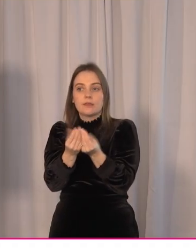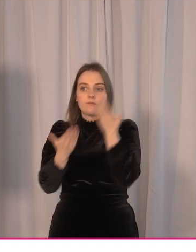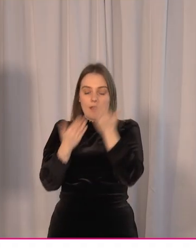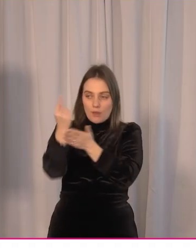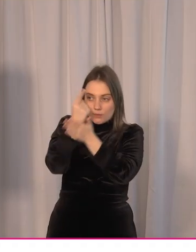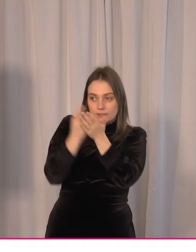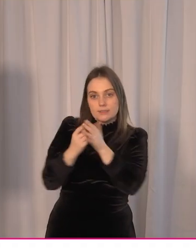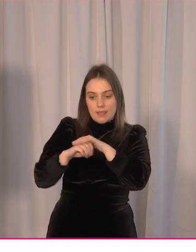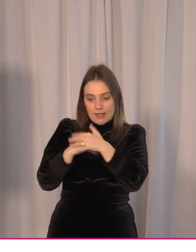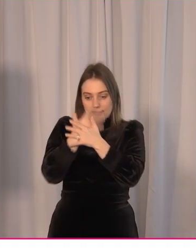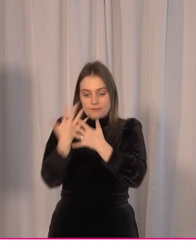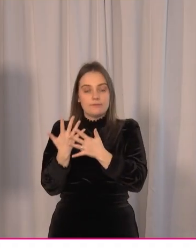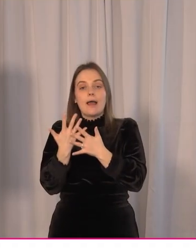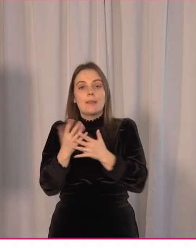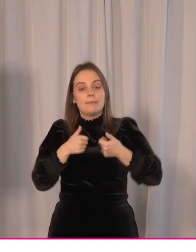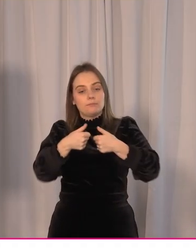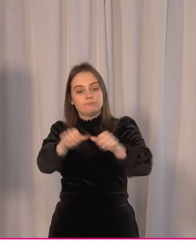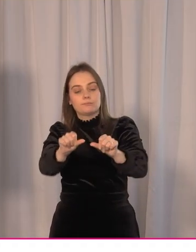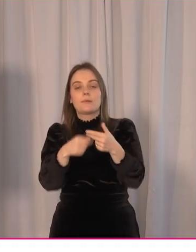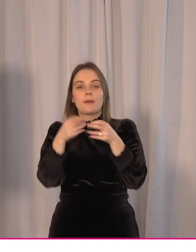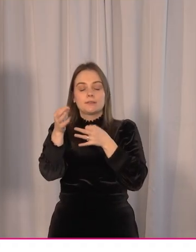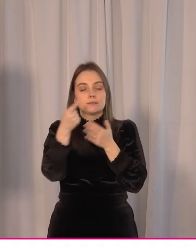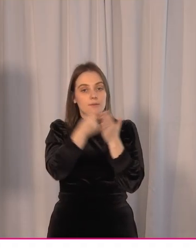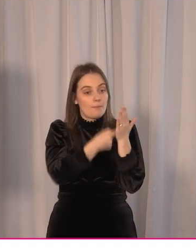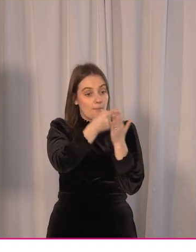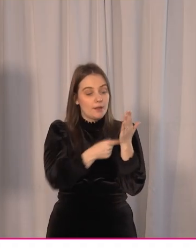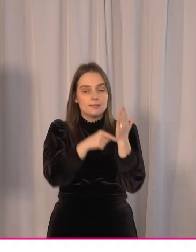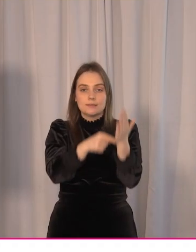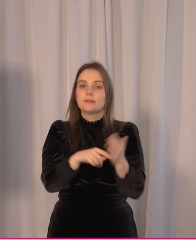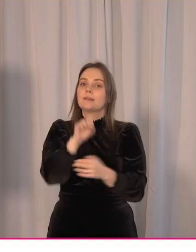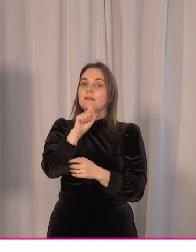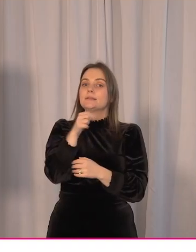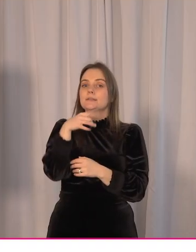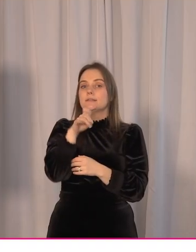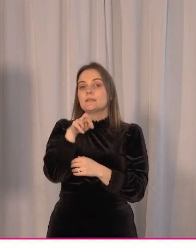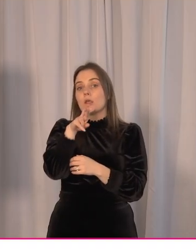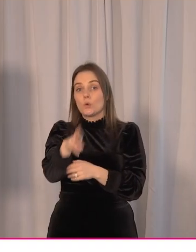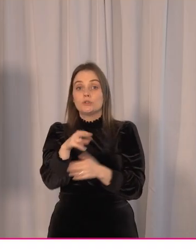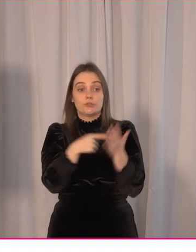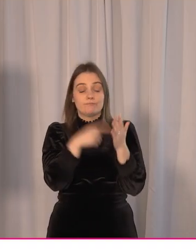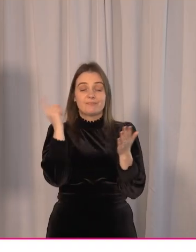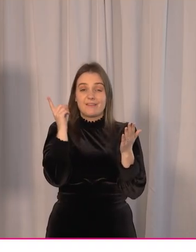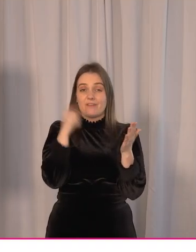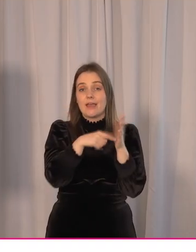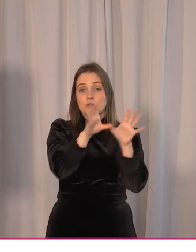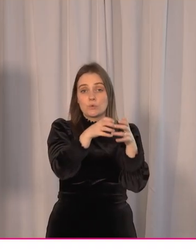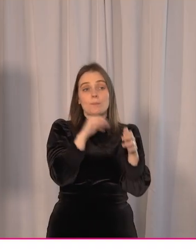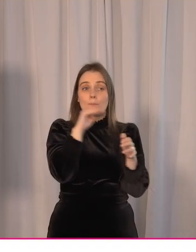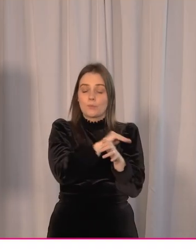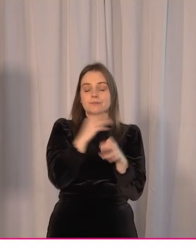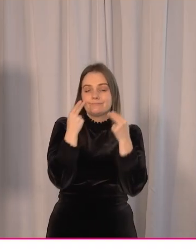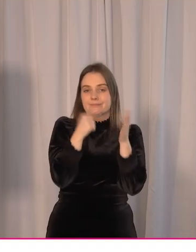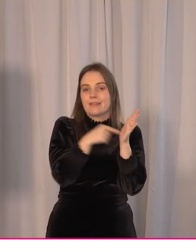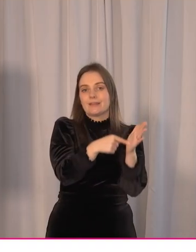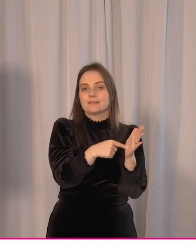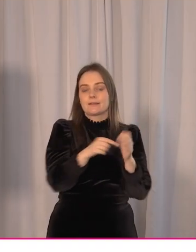design, develop and implement policy. And I think that stakeholder advisory group is a critical part of the supports for implementation. You